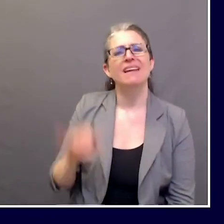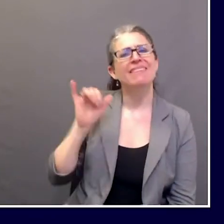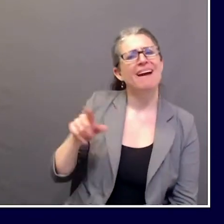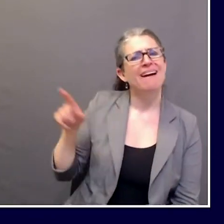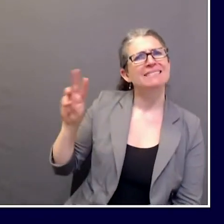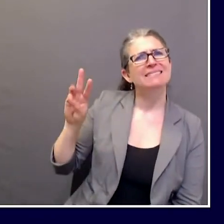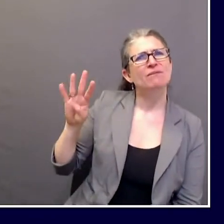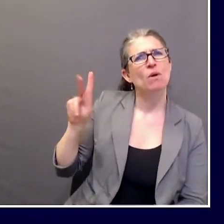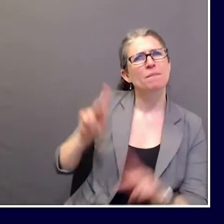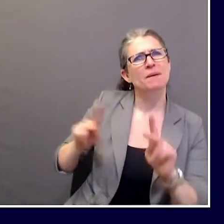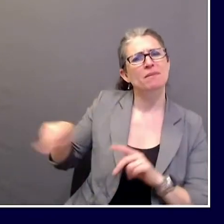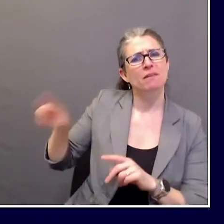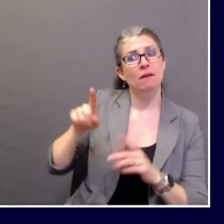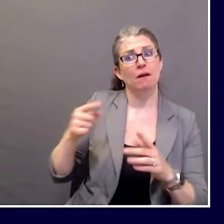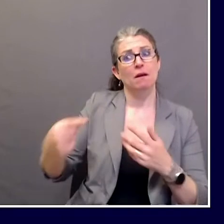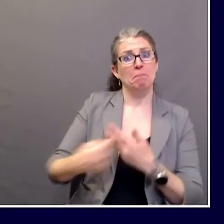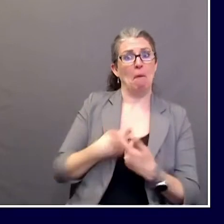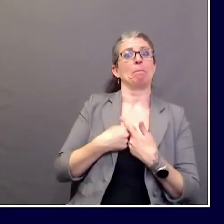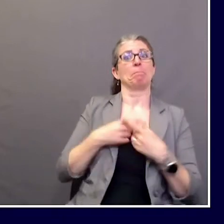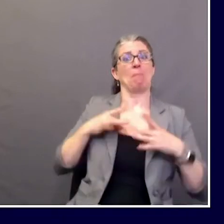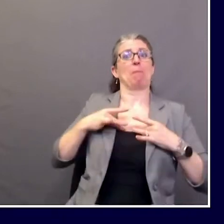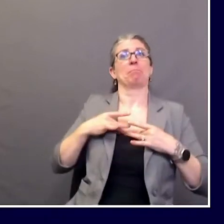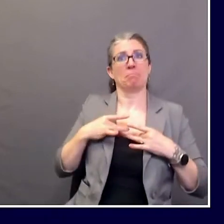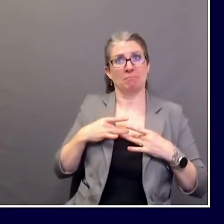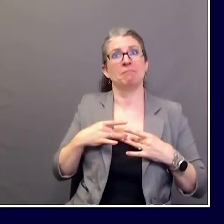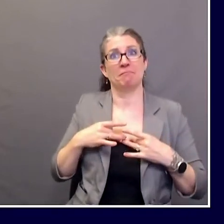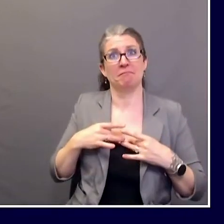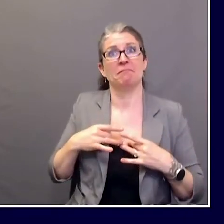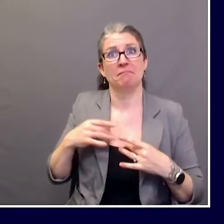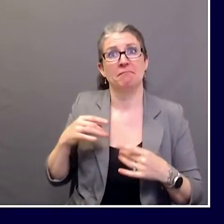who have these so-called breakthrough cases, many of them have